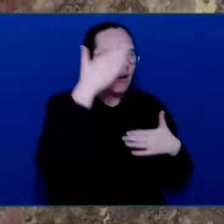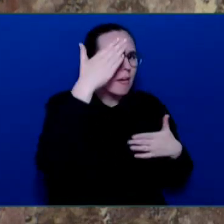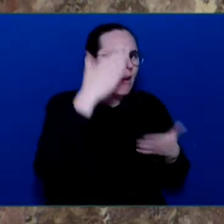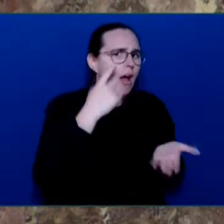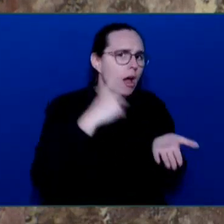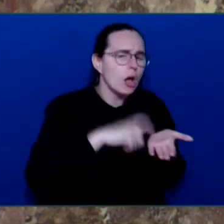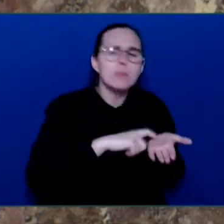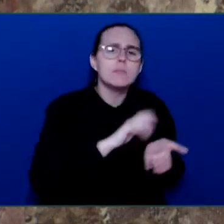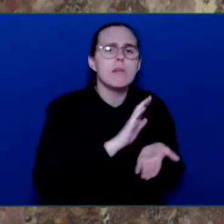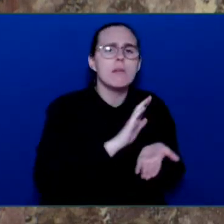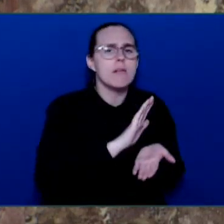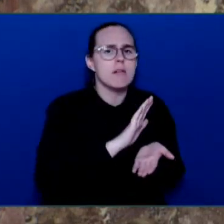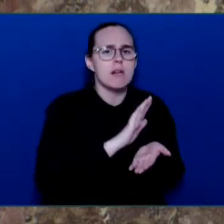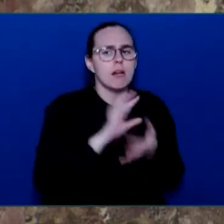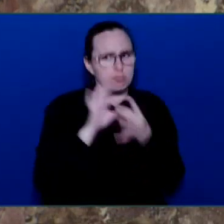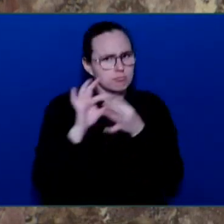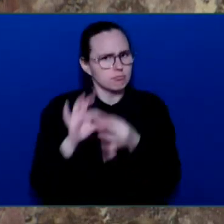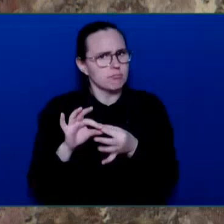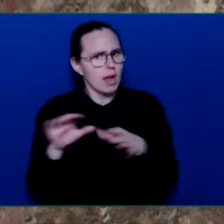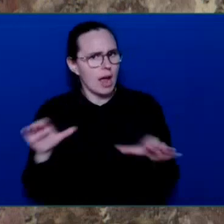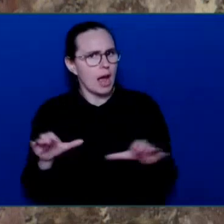Member,